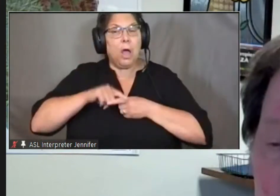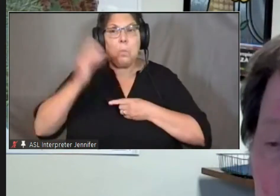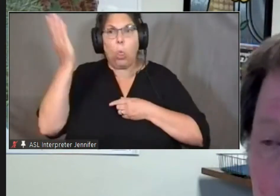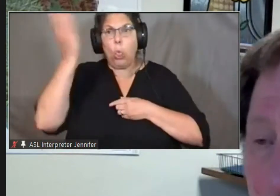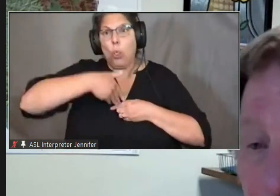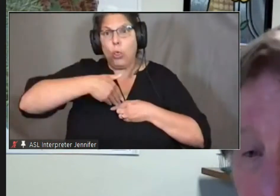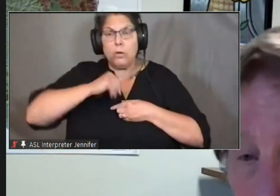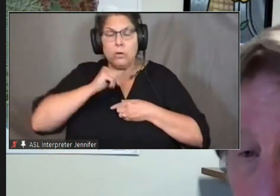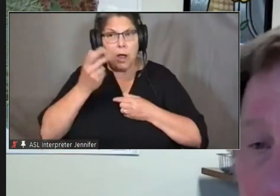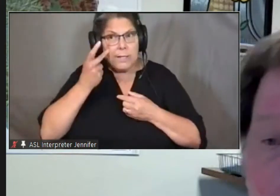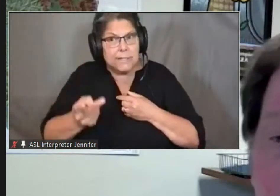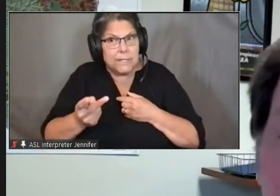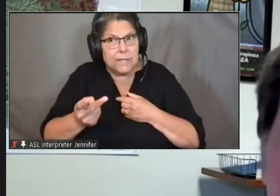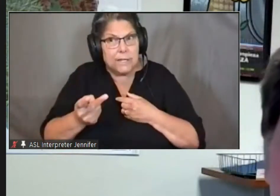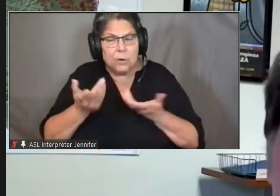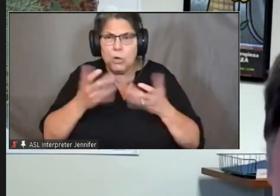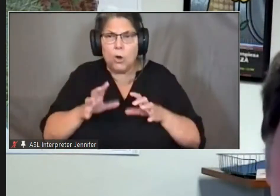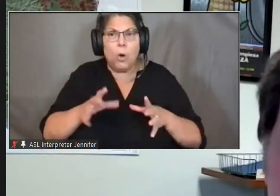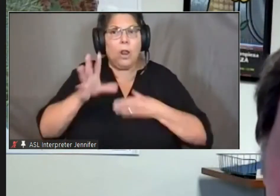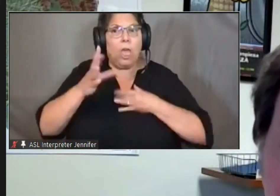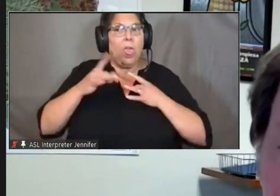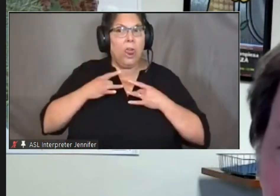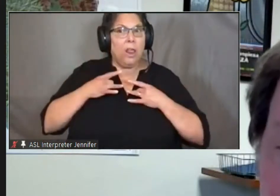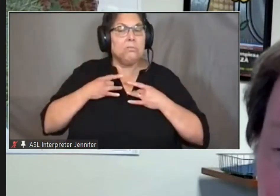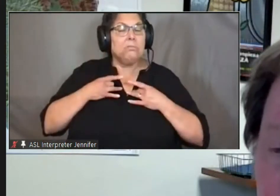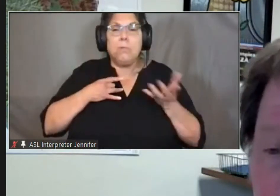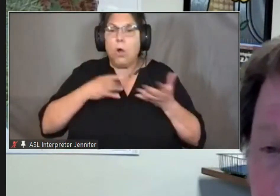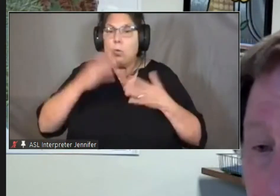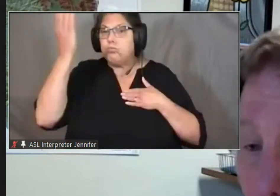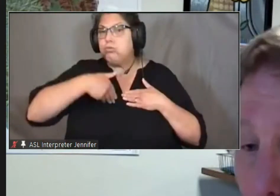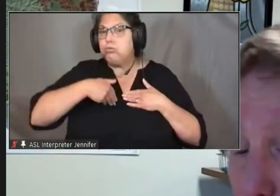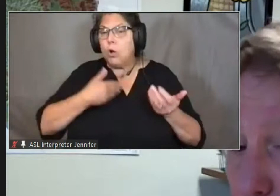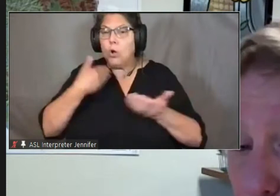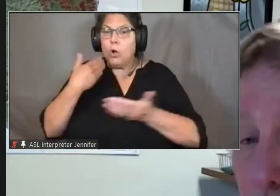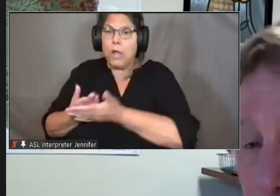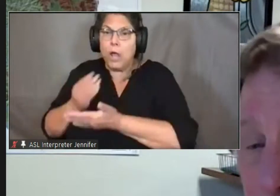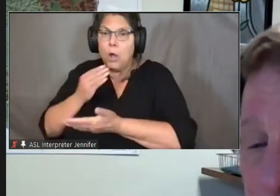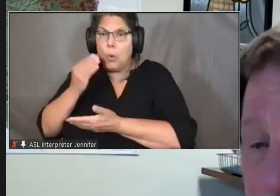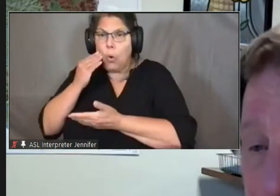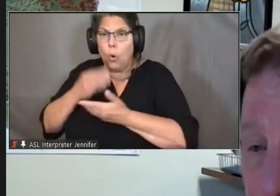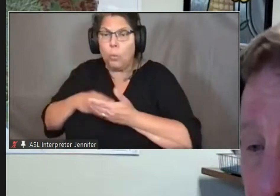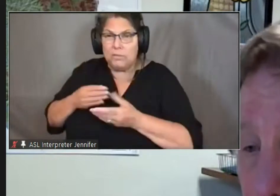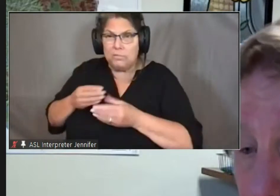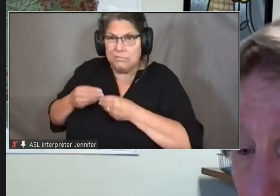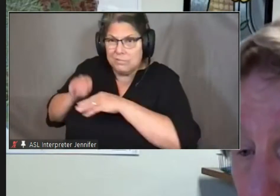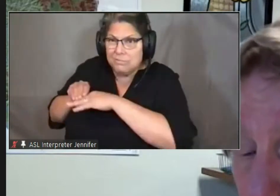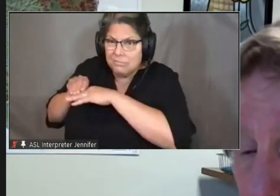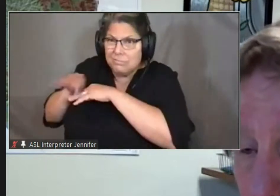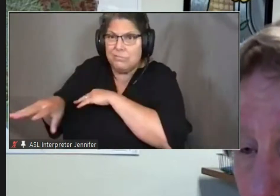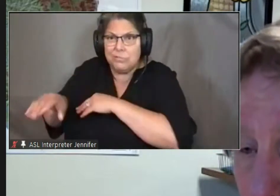more vulnerable elders, people who are have some illness, or even the children.